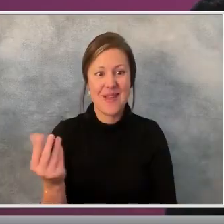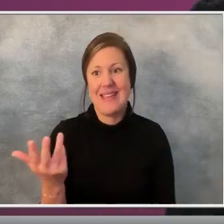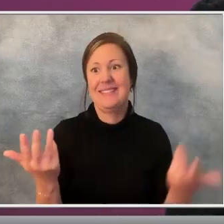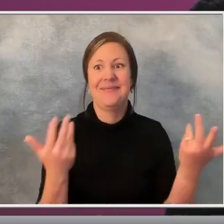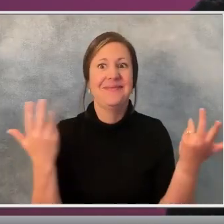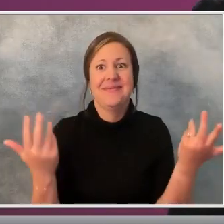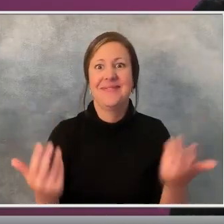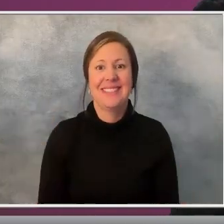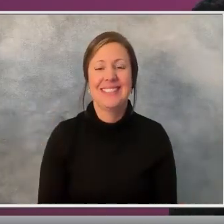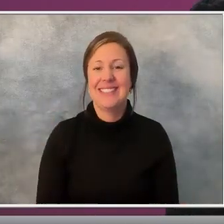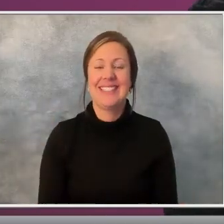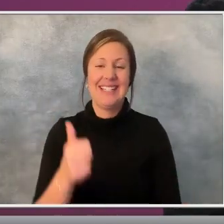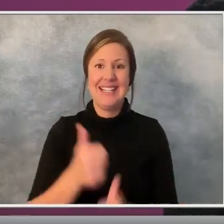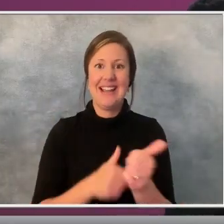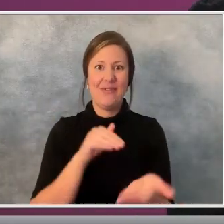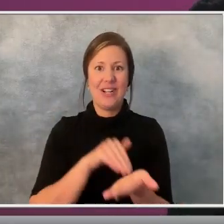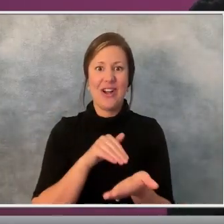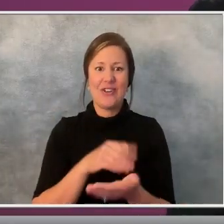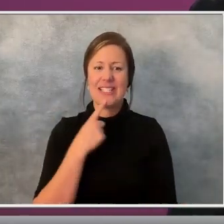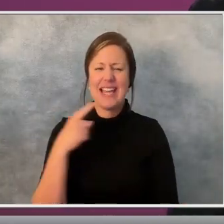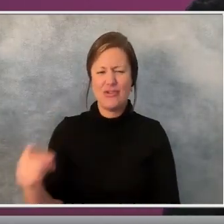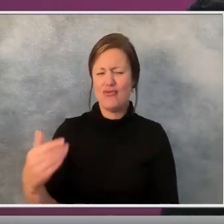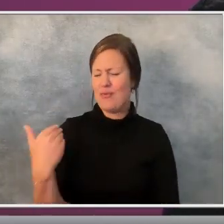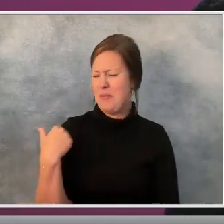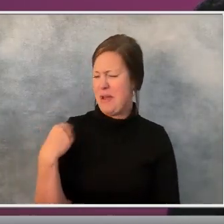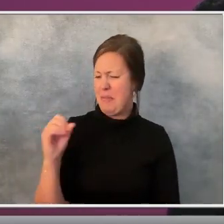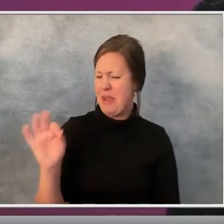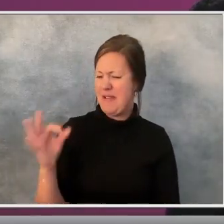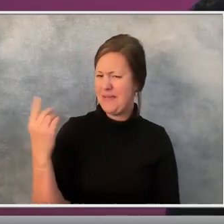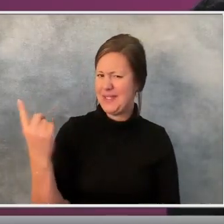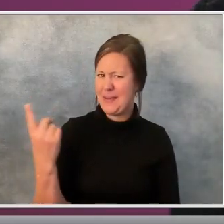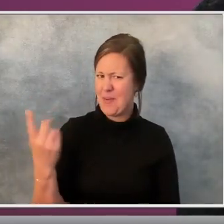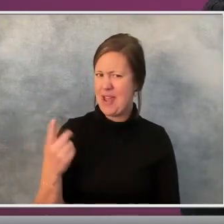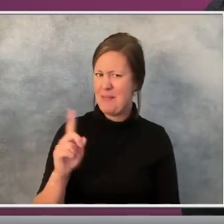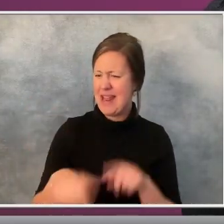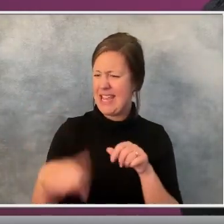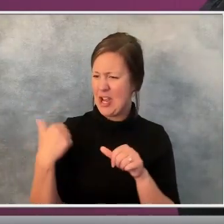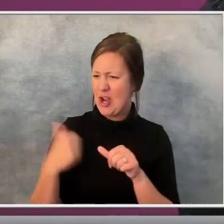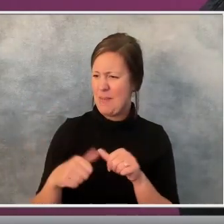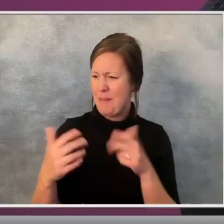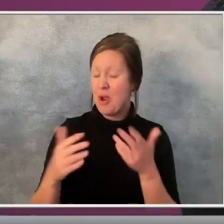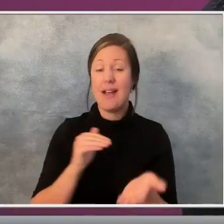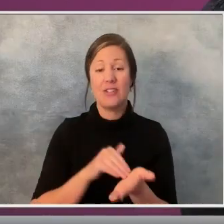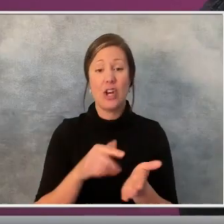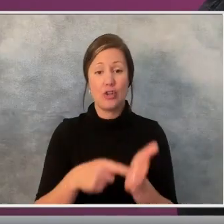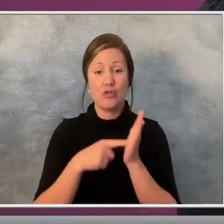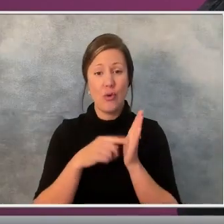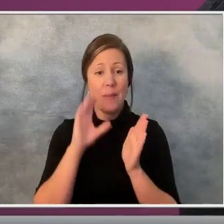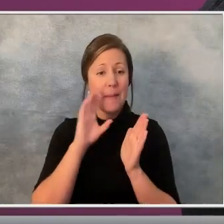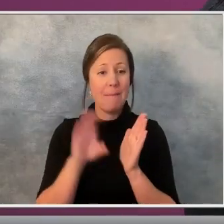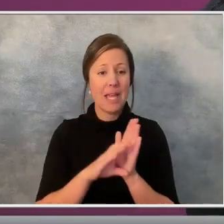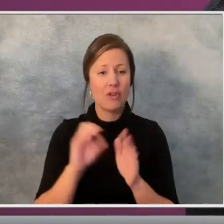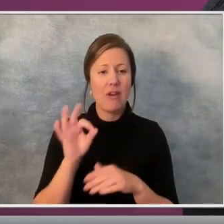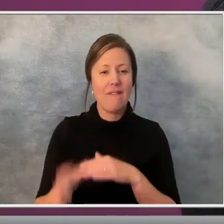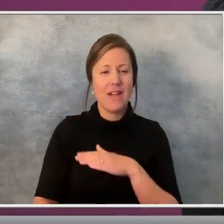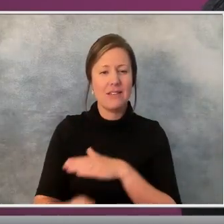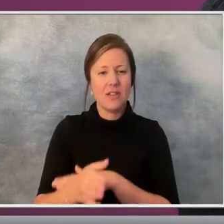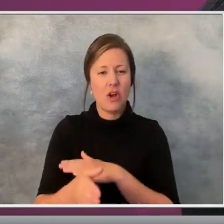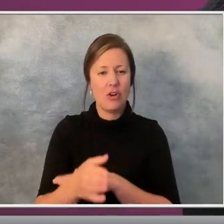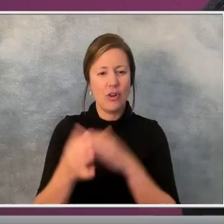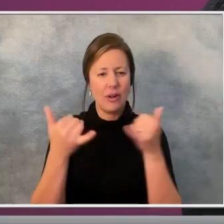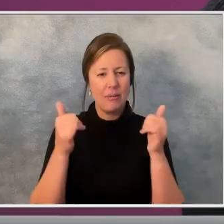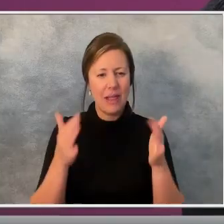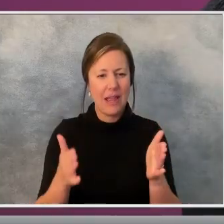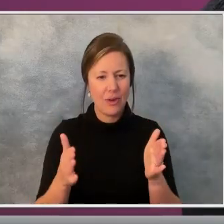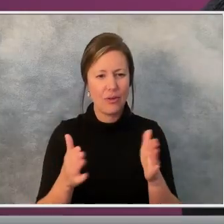every doctor said, you remind me of somebody, you know. And I can remember a doctor showed me a picture of a soccer player, you know, that I